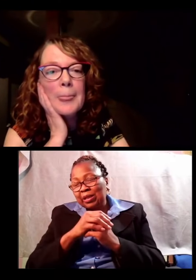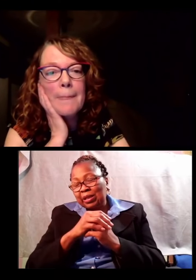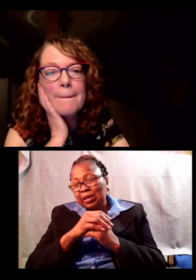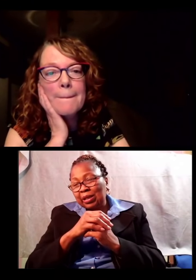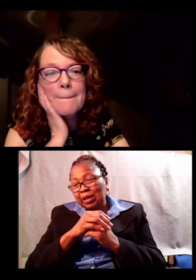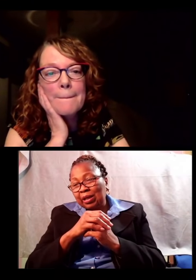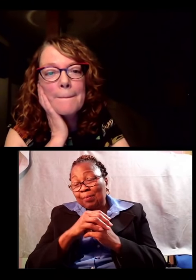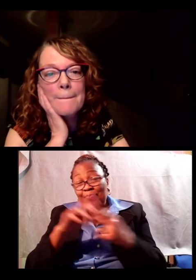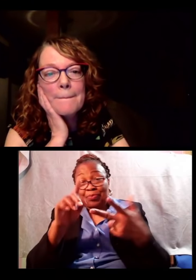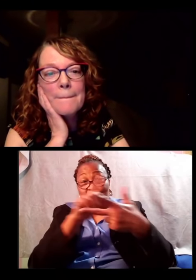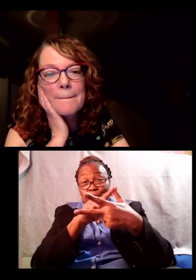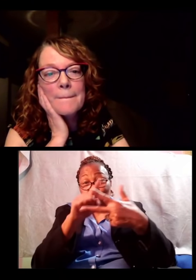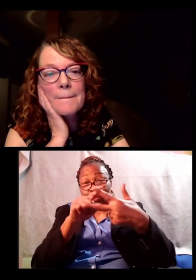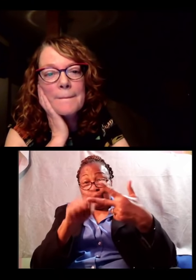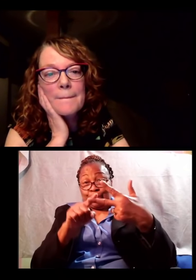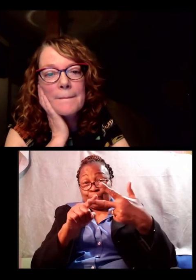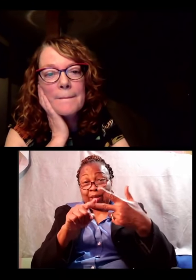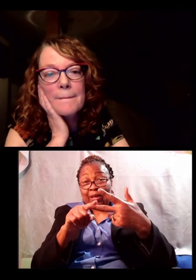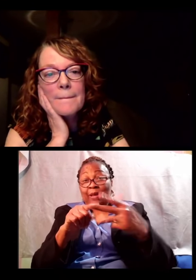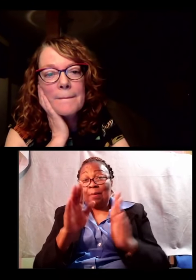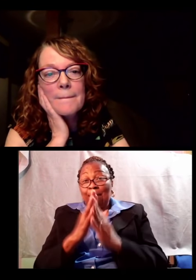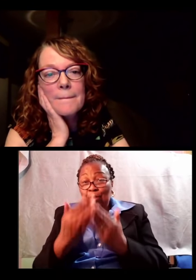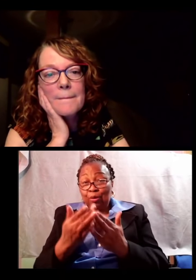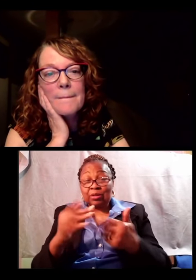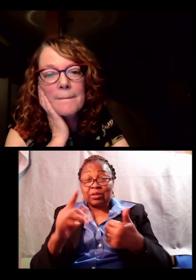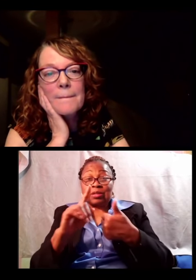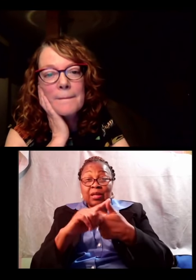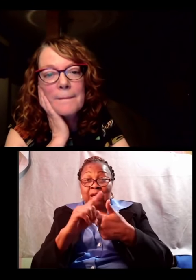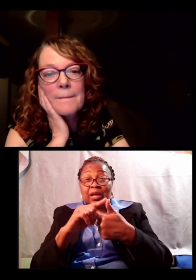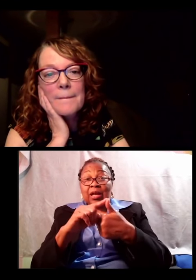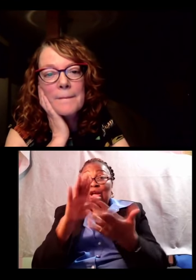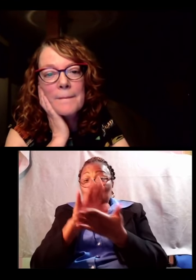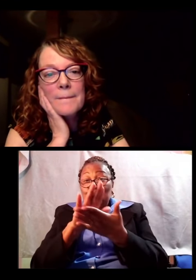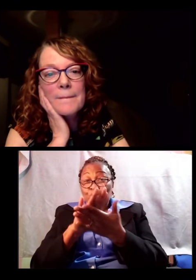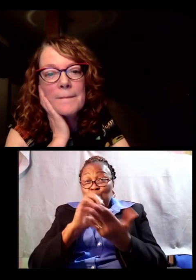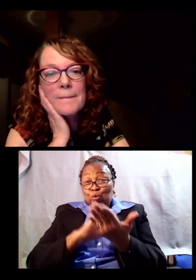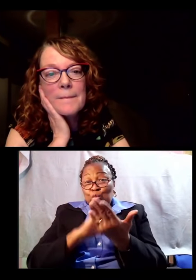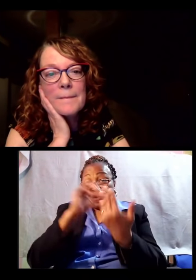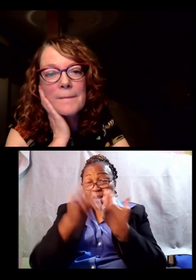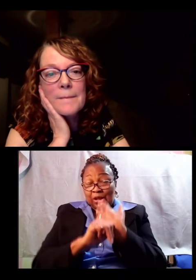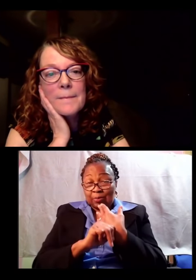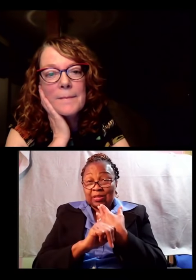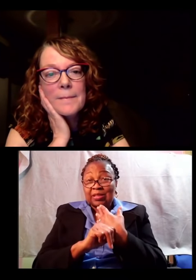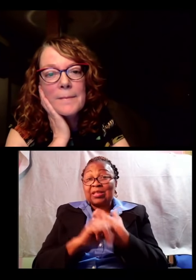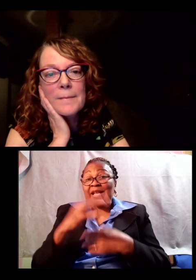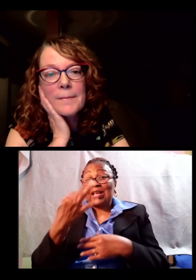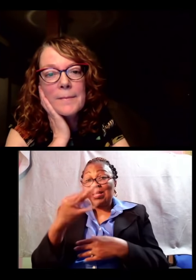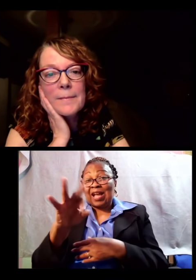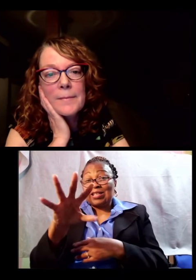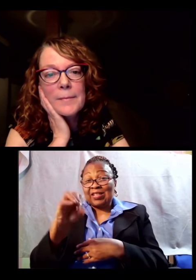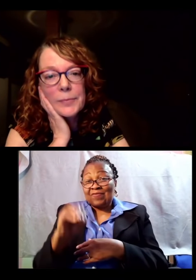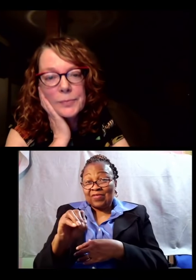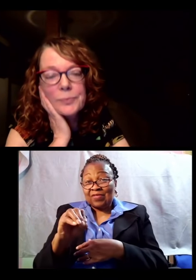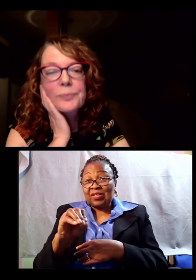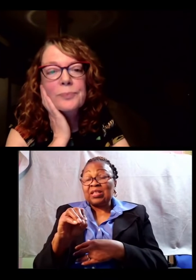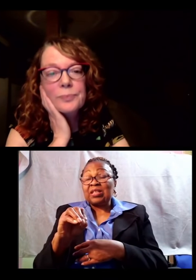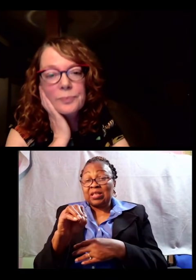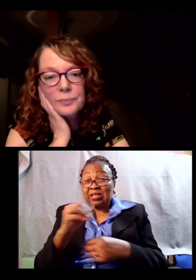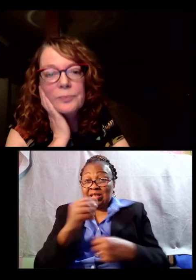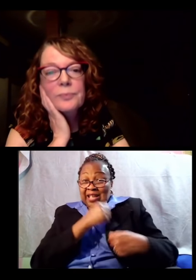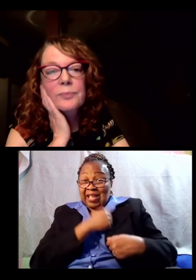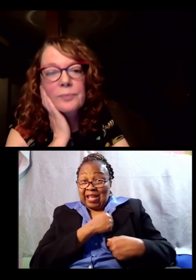three kinds of books. Books that were on the school curriculum, which in the 50s in Canada was pretty English.